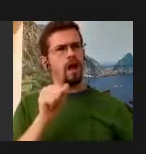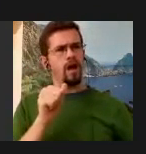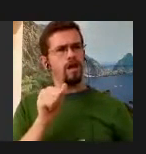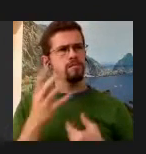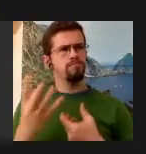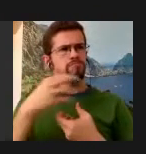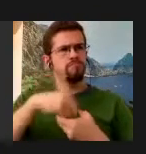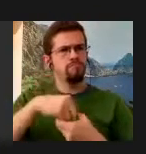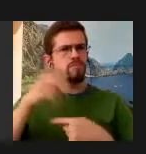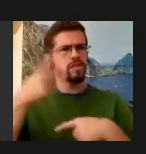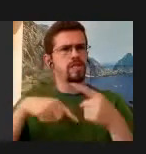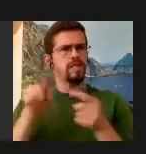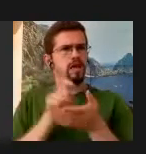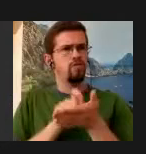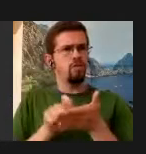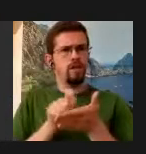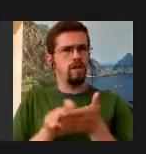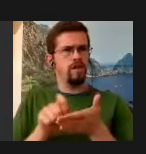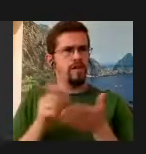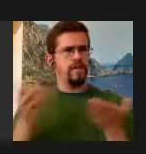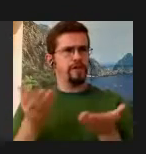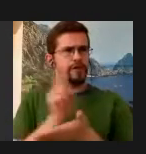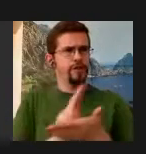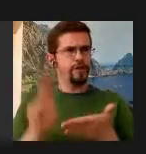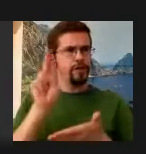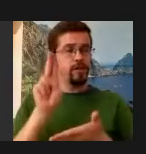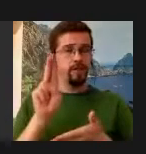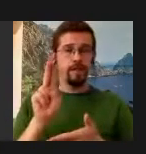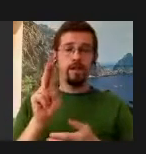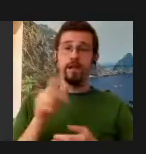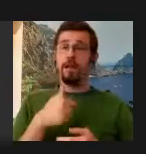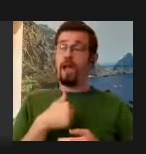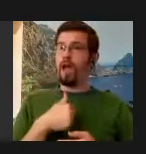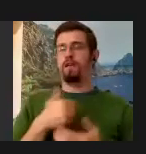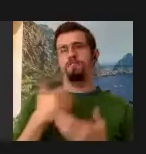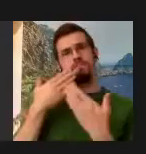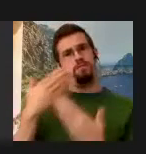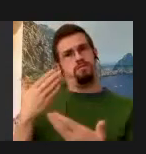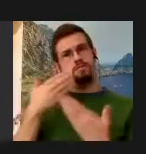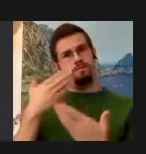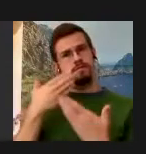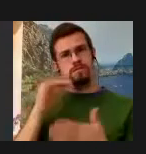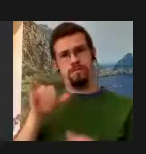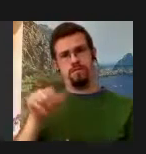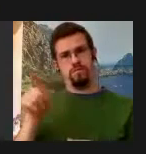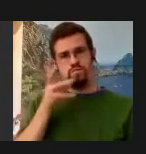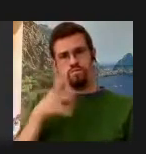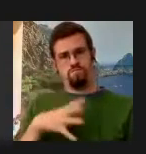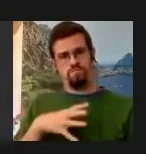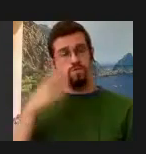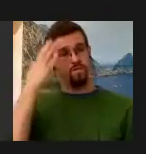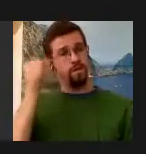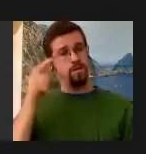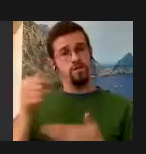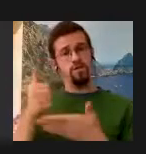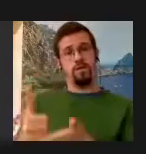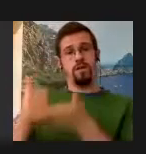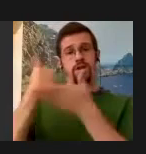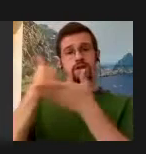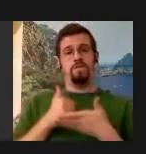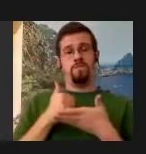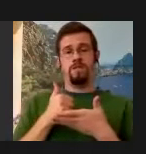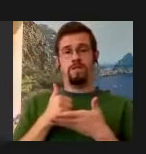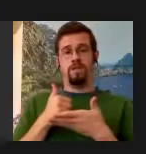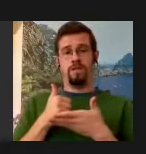in at our university?" And I want really to thank her, because she was very helpful. Her name is